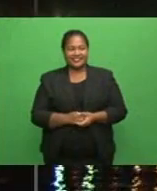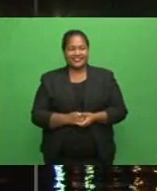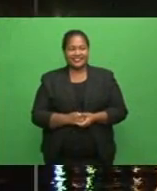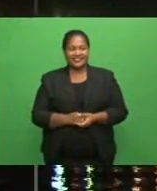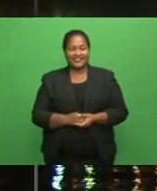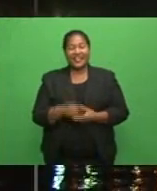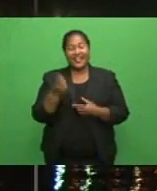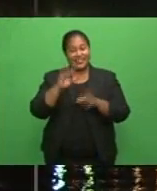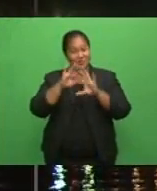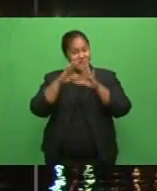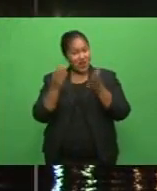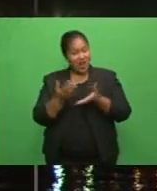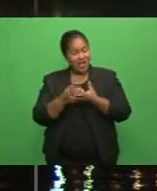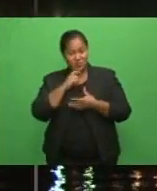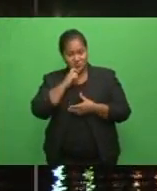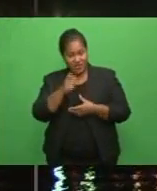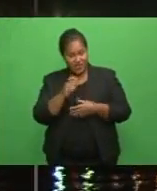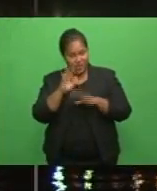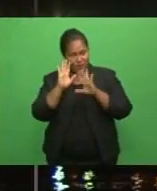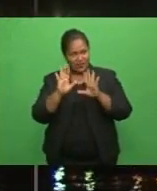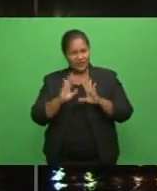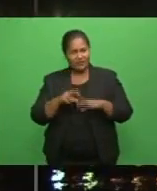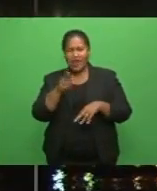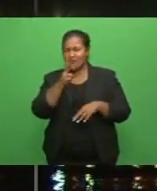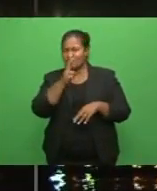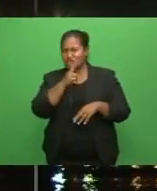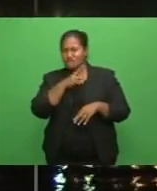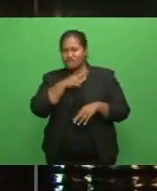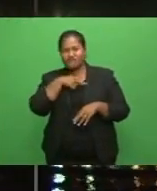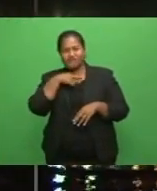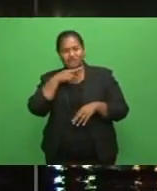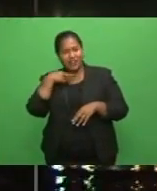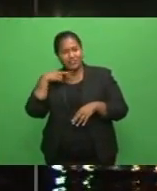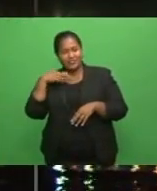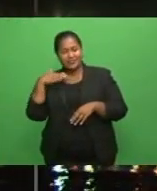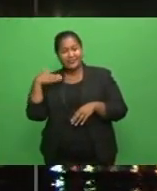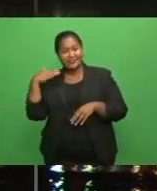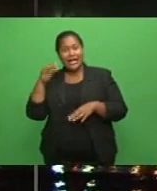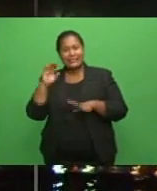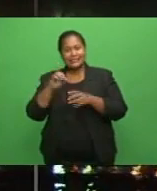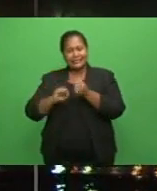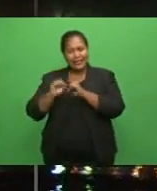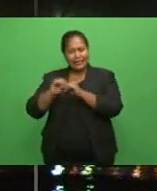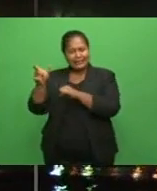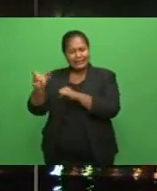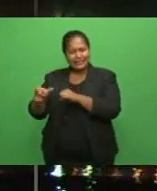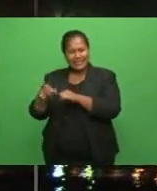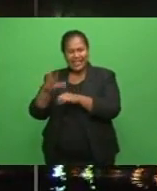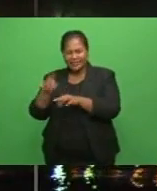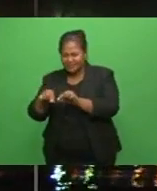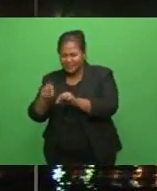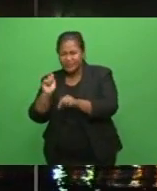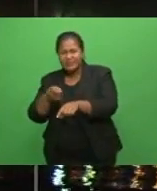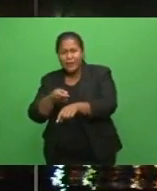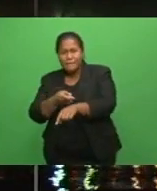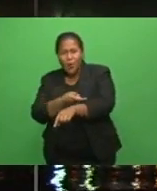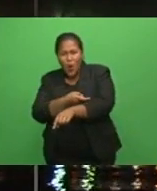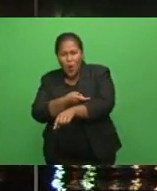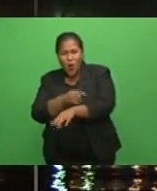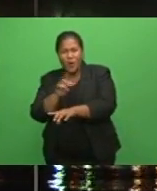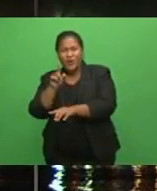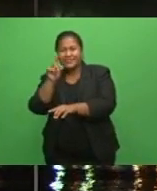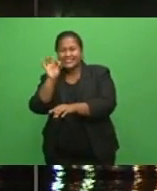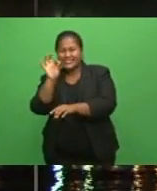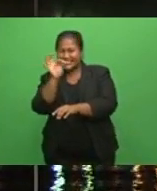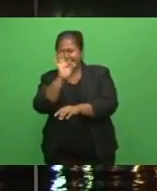In the world of the weird and the wonderful, Russian scientists are poring over the stunningly well-preserved bones of an adult woolly mammoth that roamed the